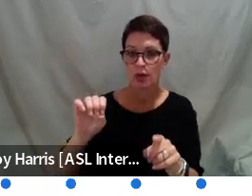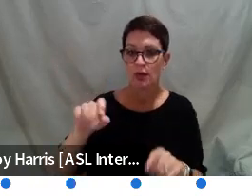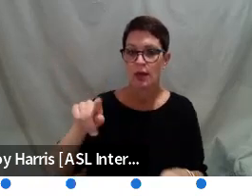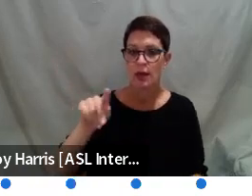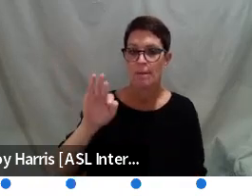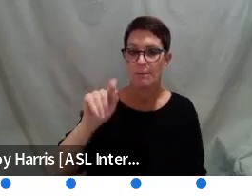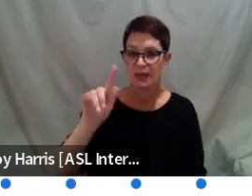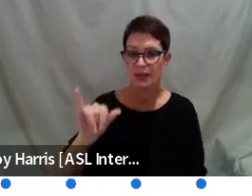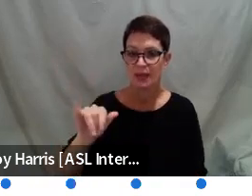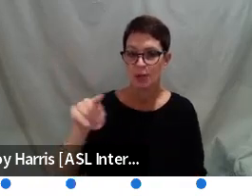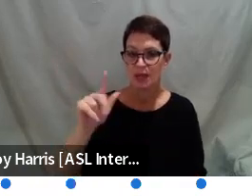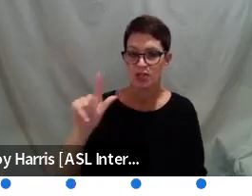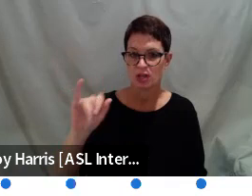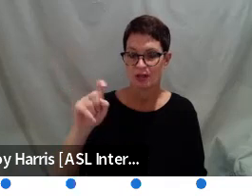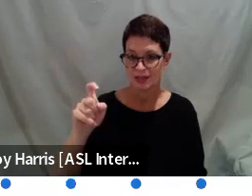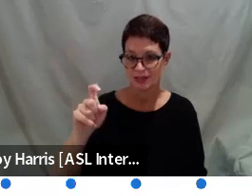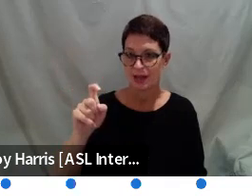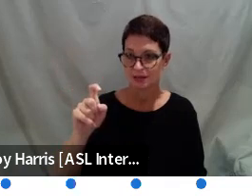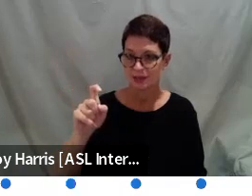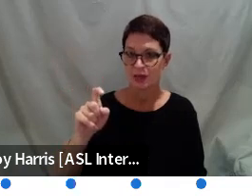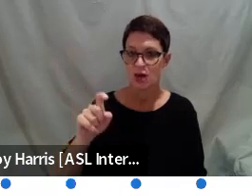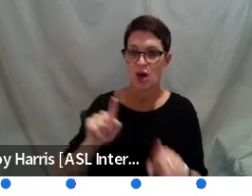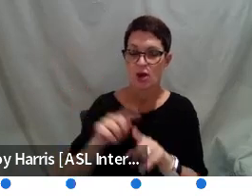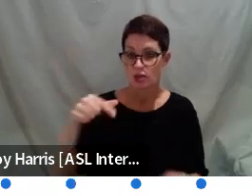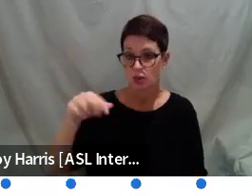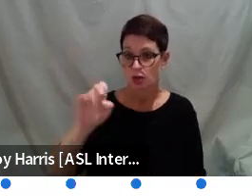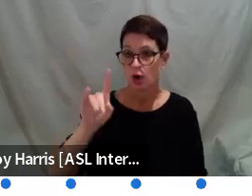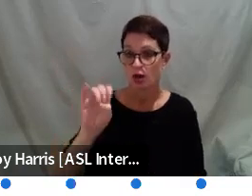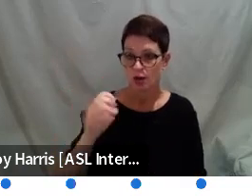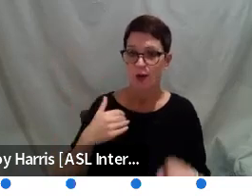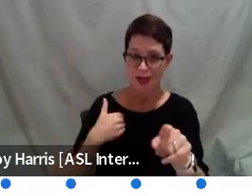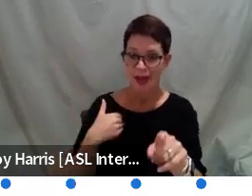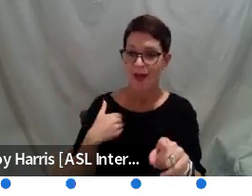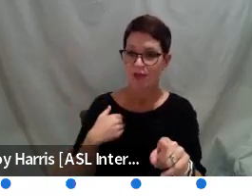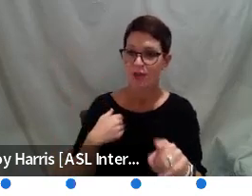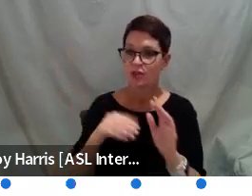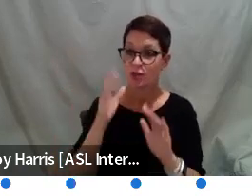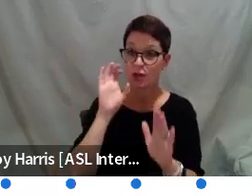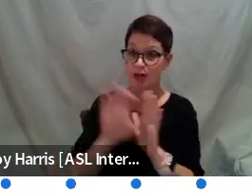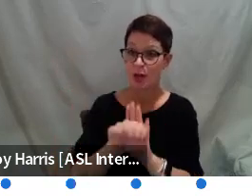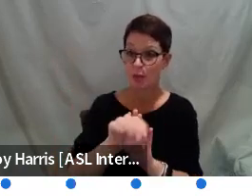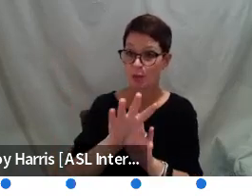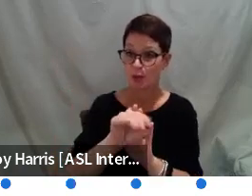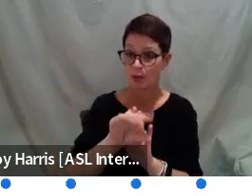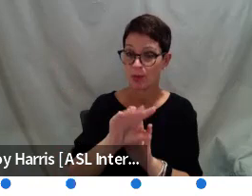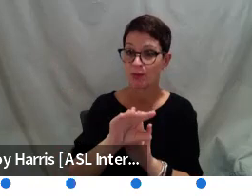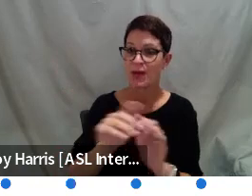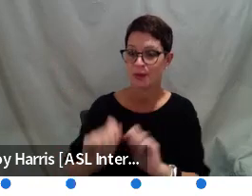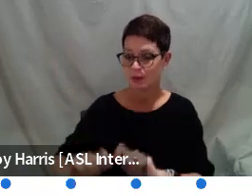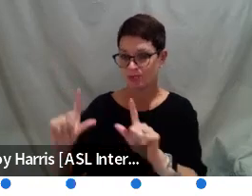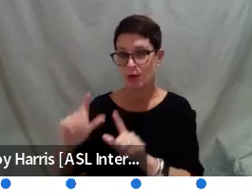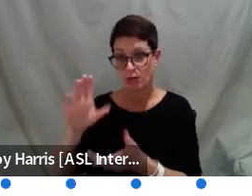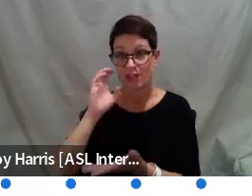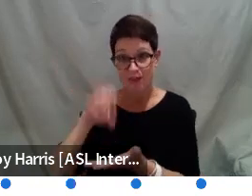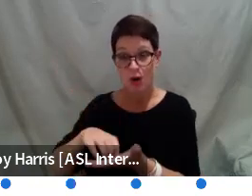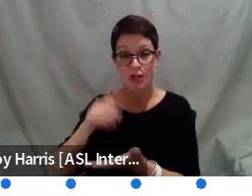bit.ly/PHL heat index, and also have a QR code so you can see where your neighborhood lies on the heat index.